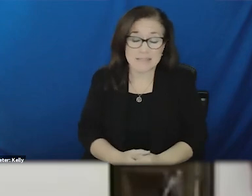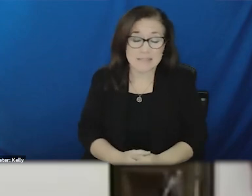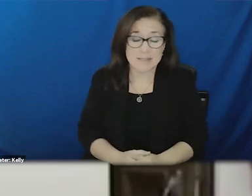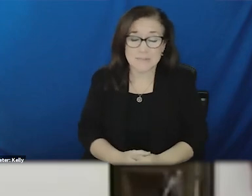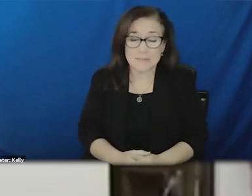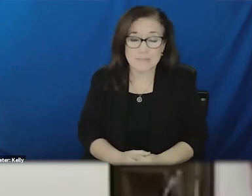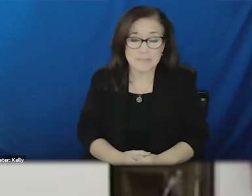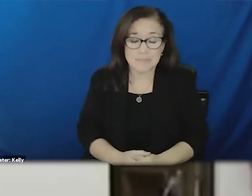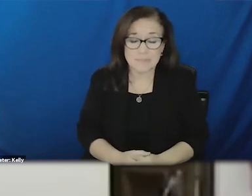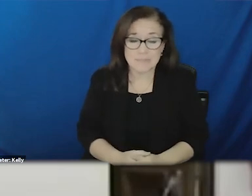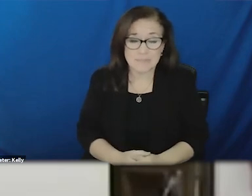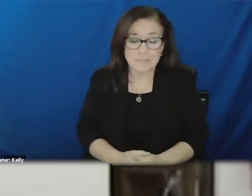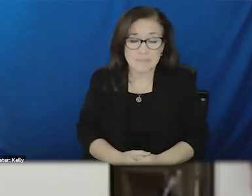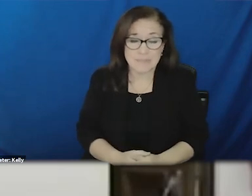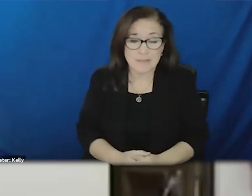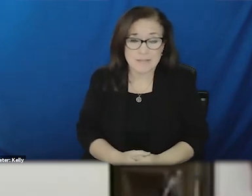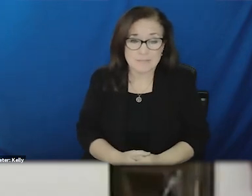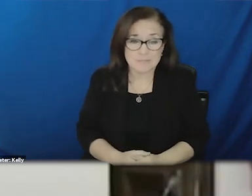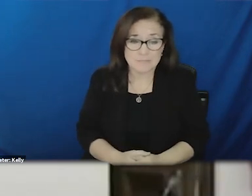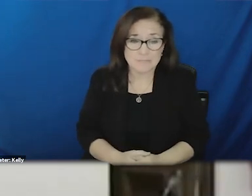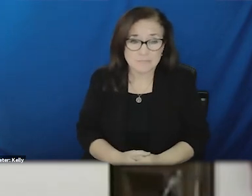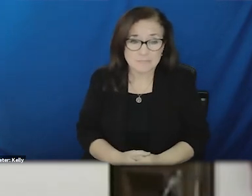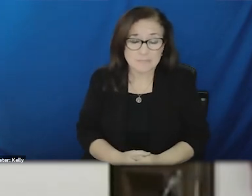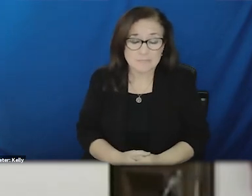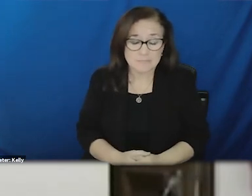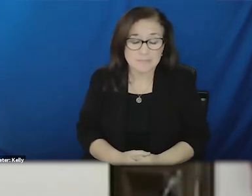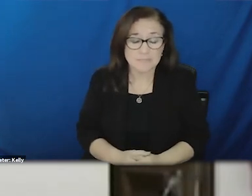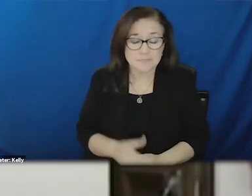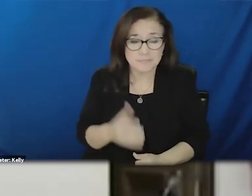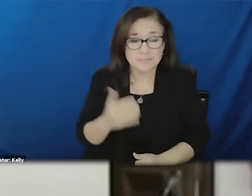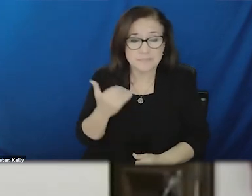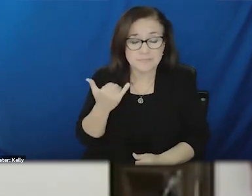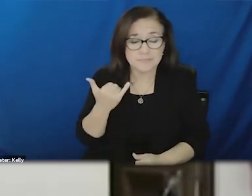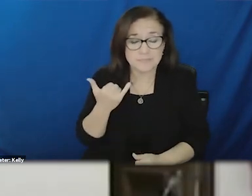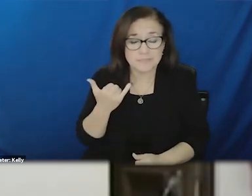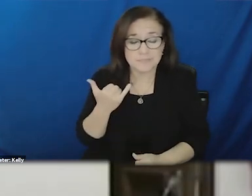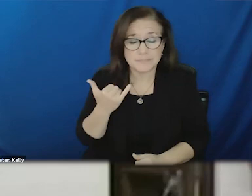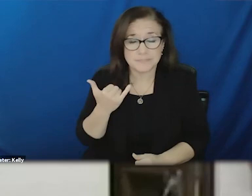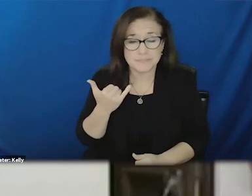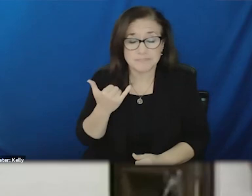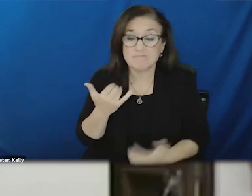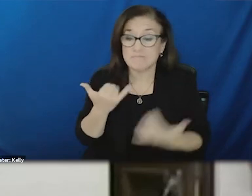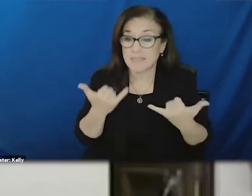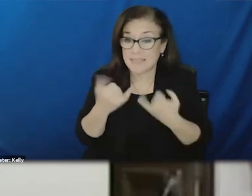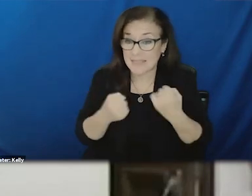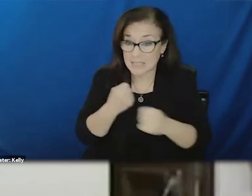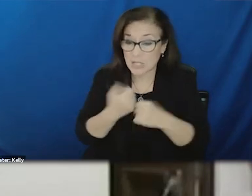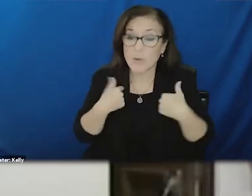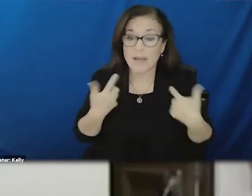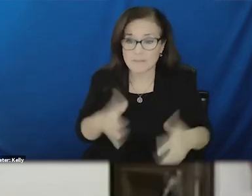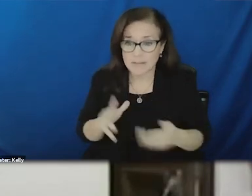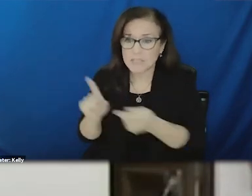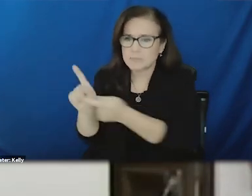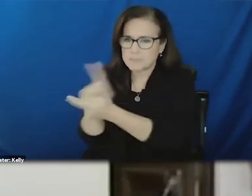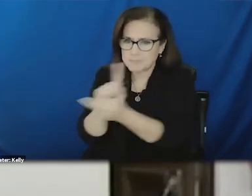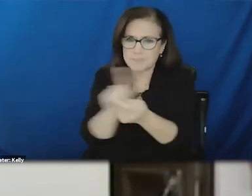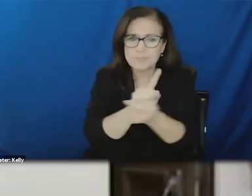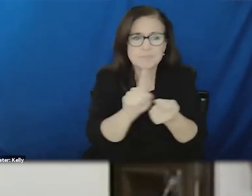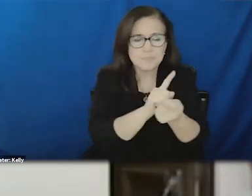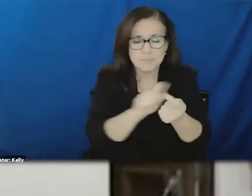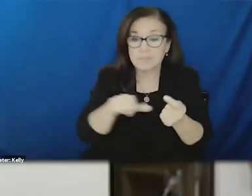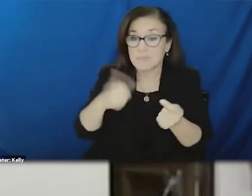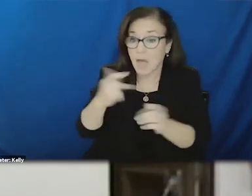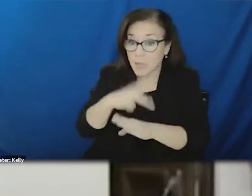It's been one in which in meeting with other principals in our district, in other